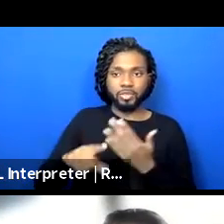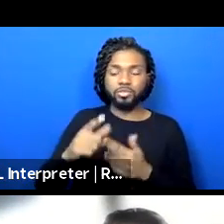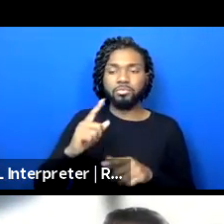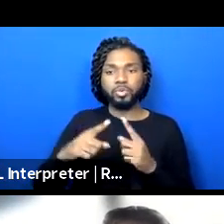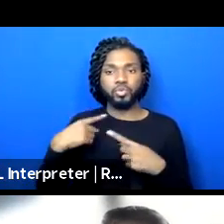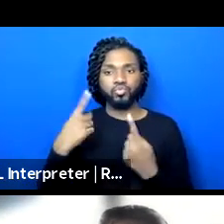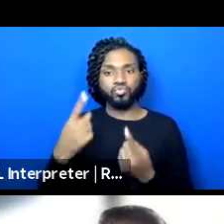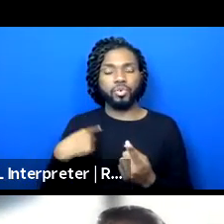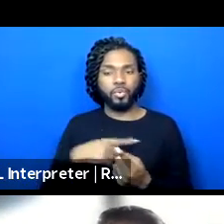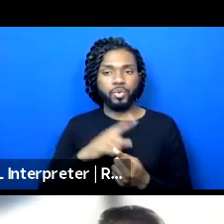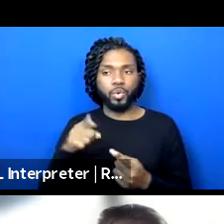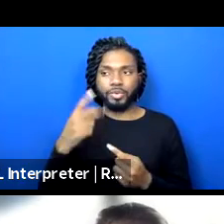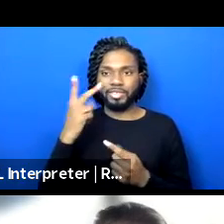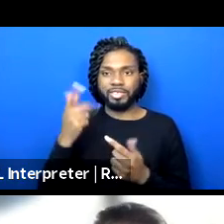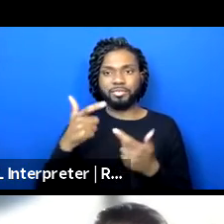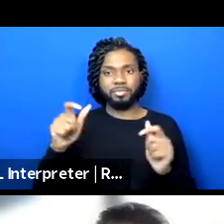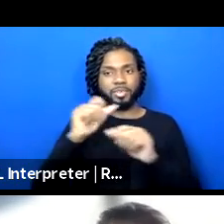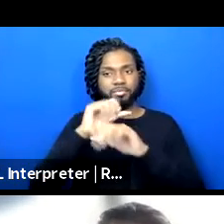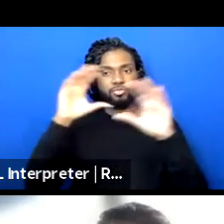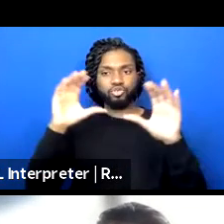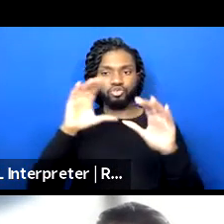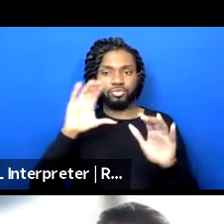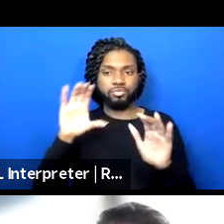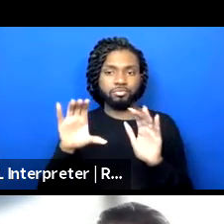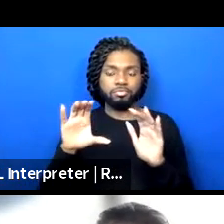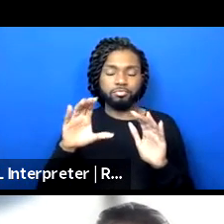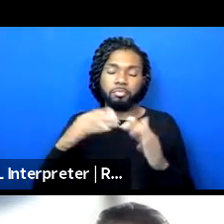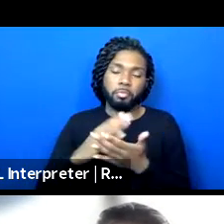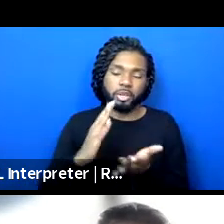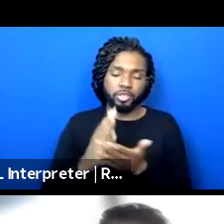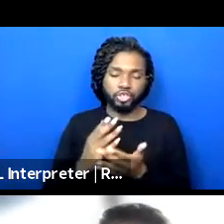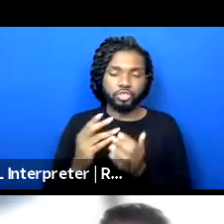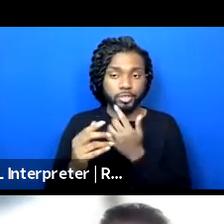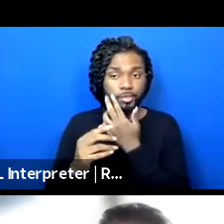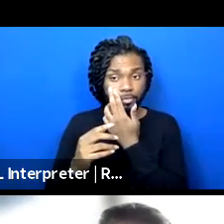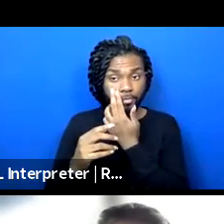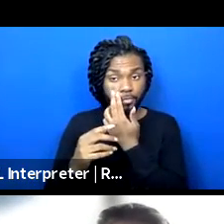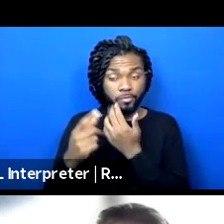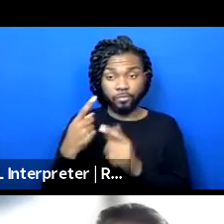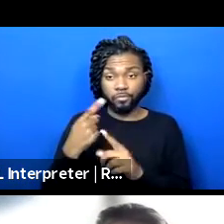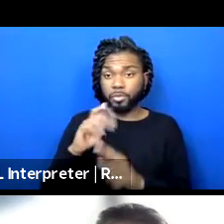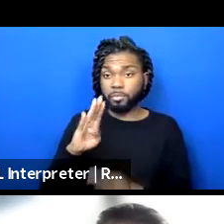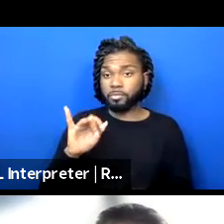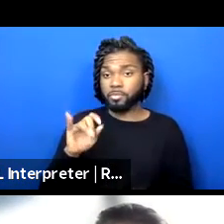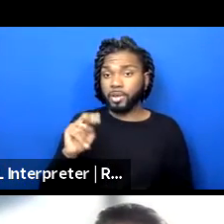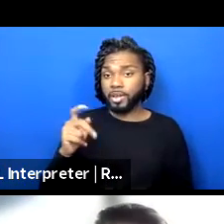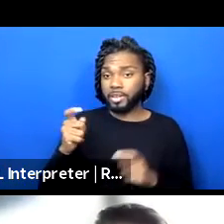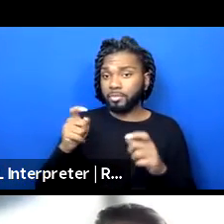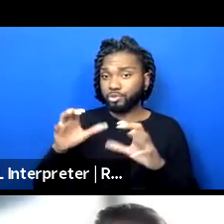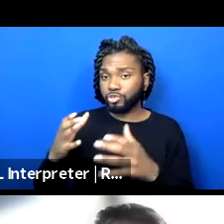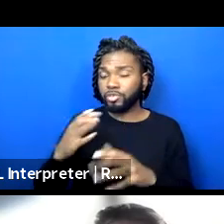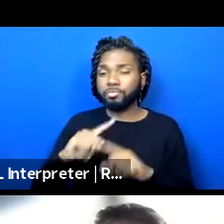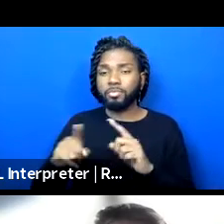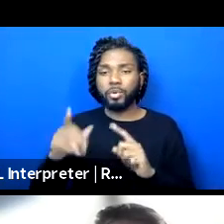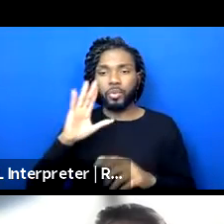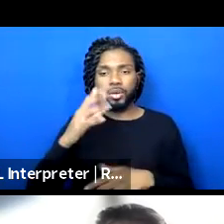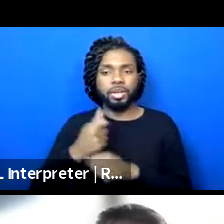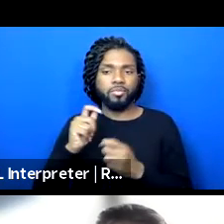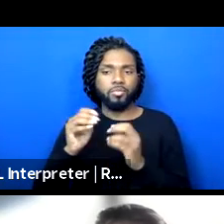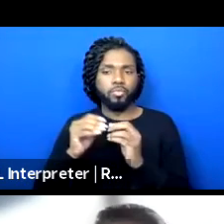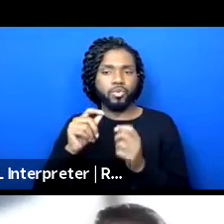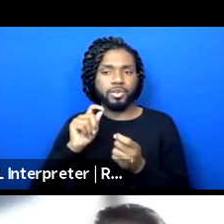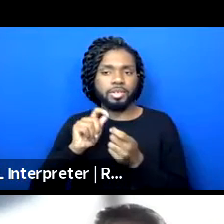picture budget from the Biden administration, and we'll see the much more detailed next week.